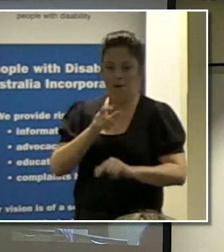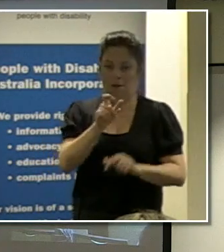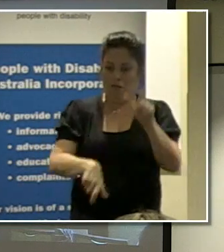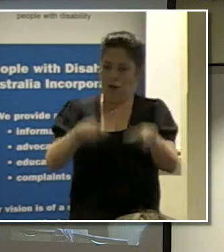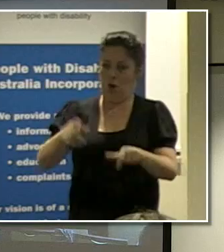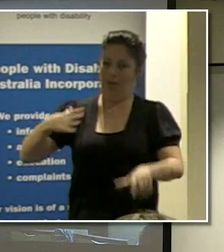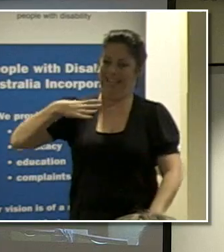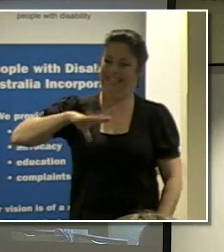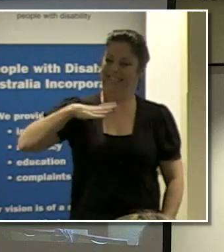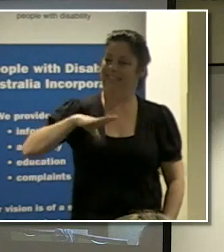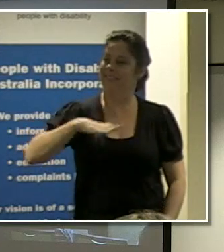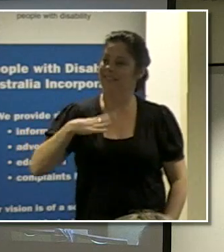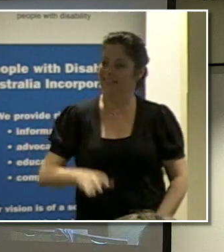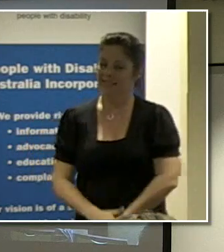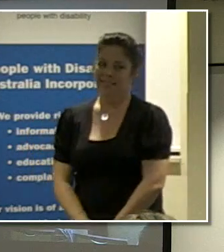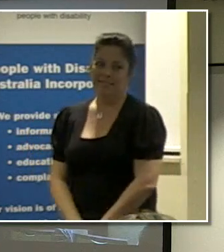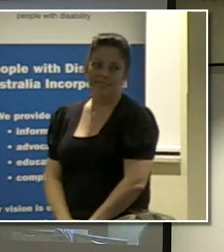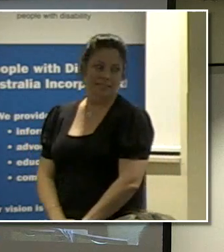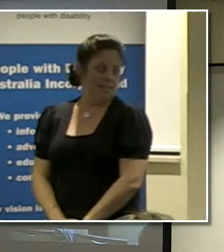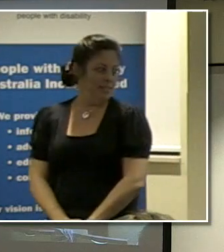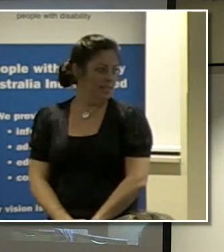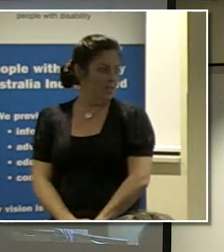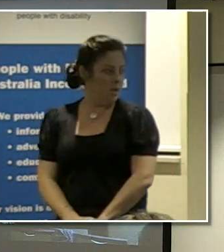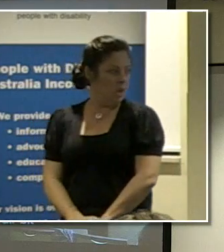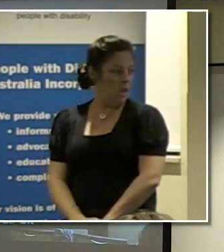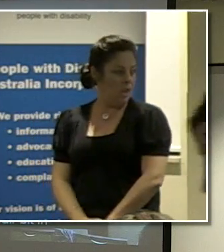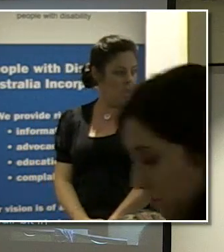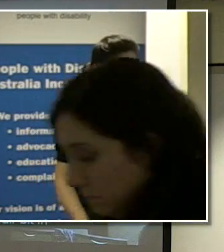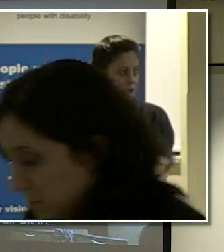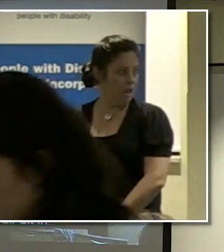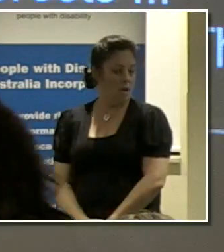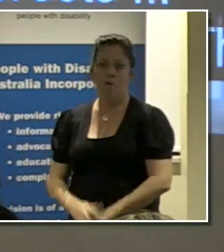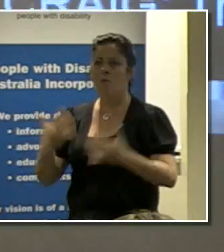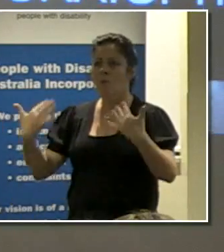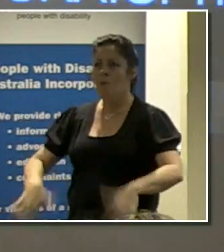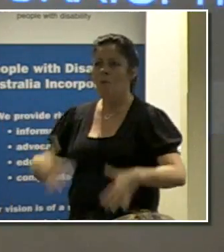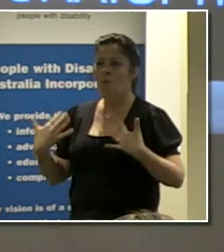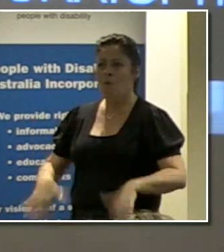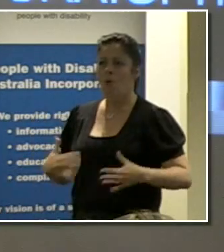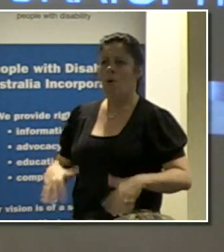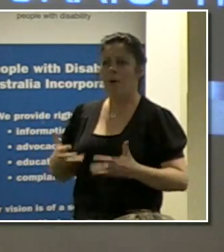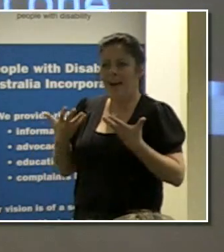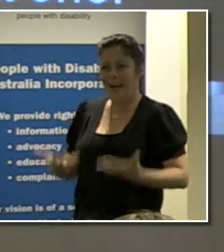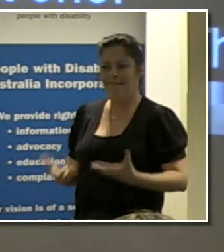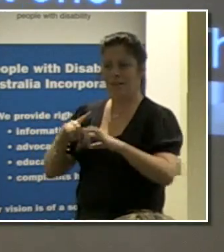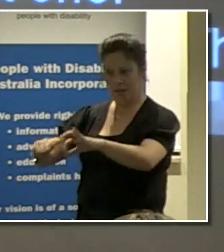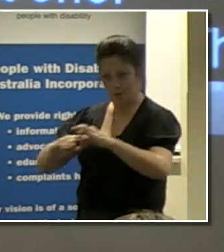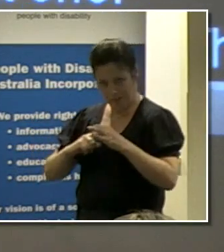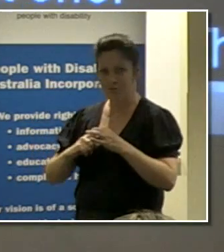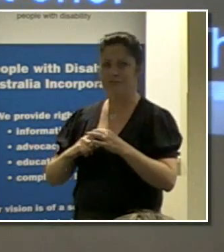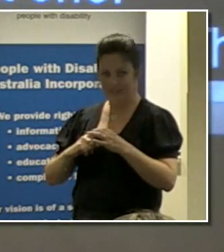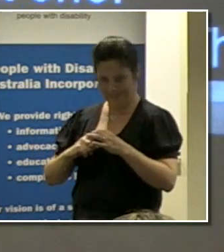There's a fair bit in that one. Yes, there sure is. Let me address a number of those issues, and thanks for that